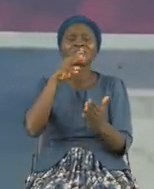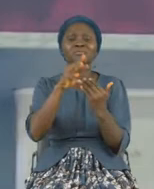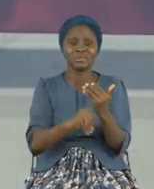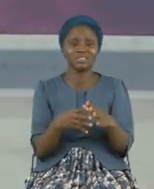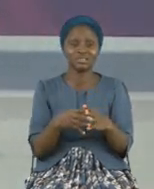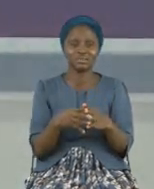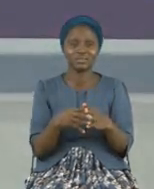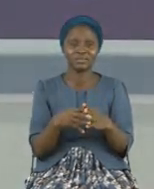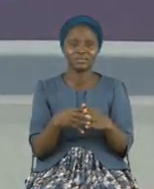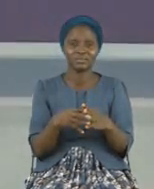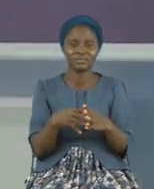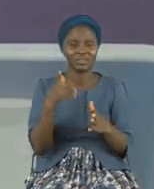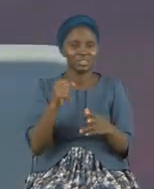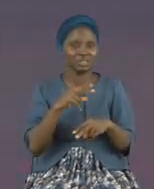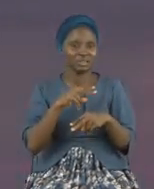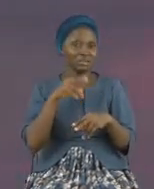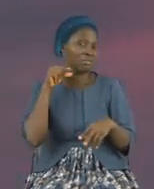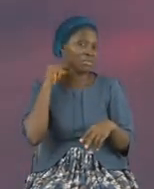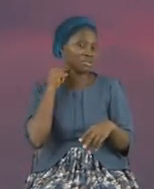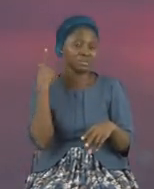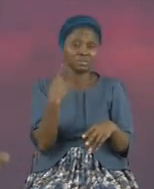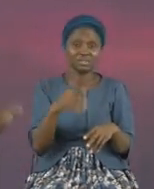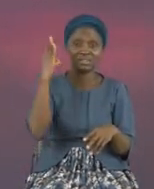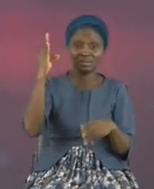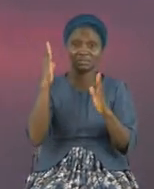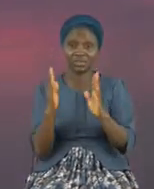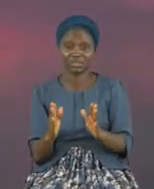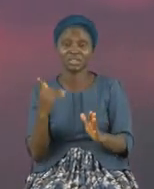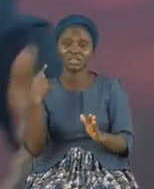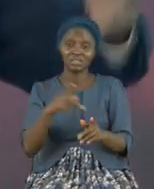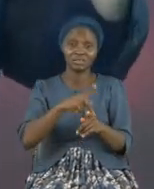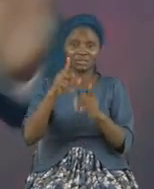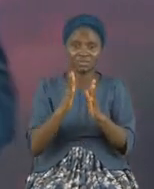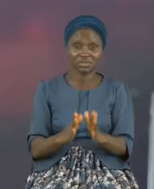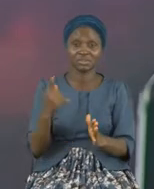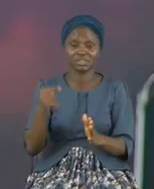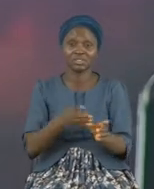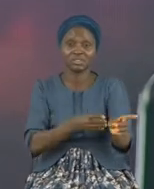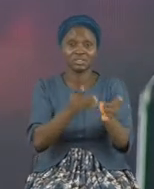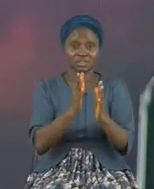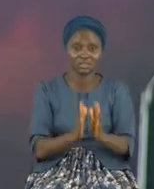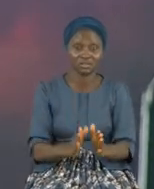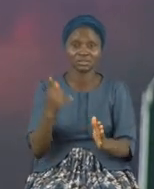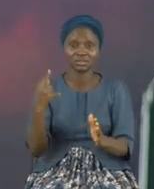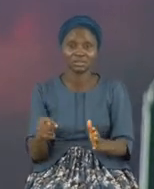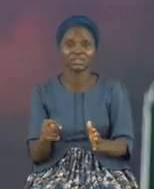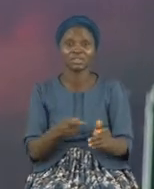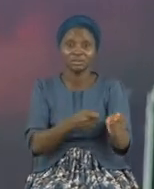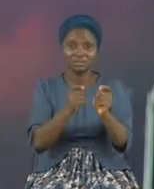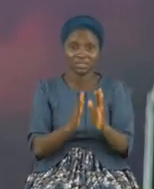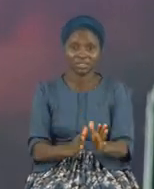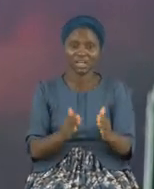The pastor, the preacher, the professional, the director, the manager has too